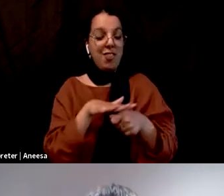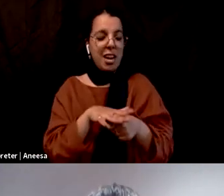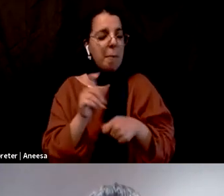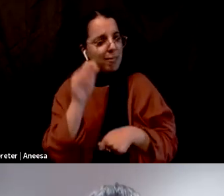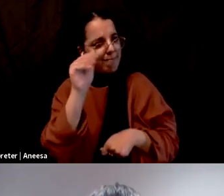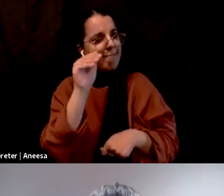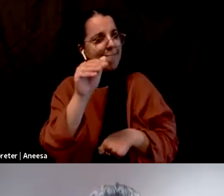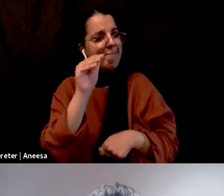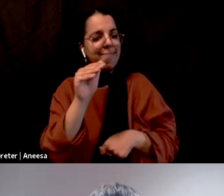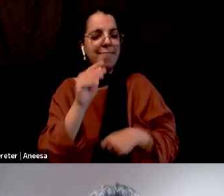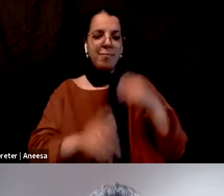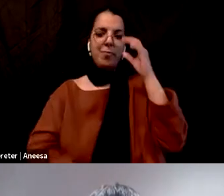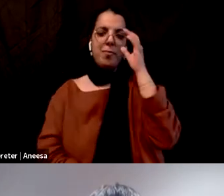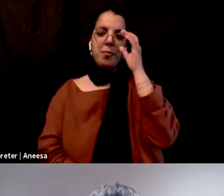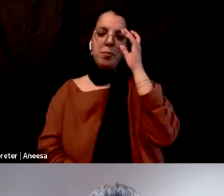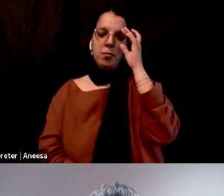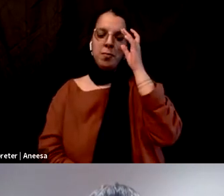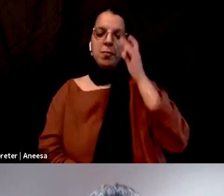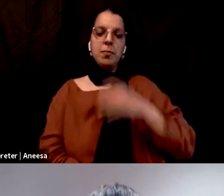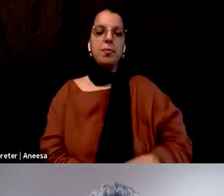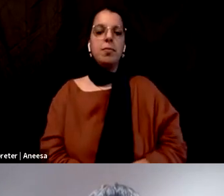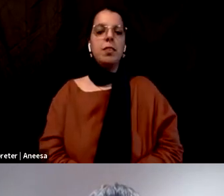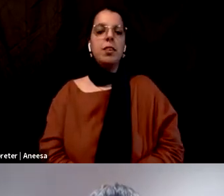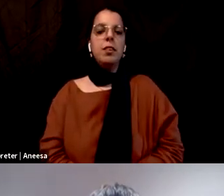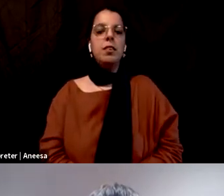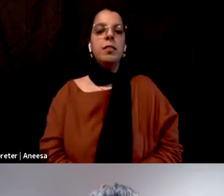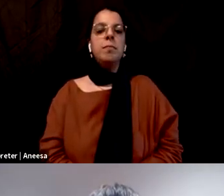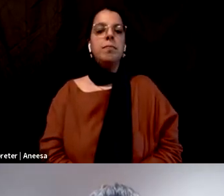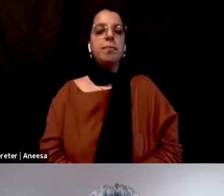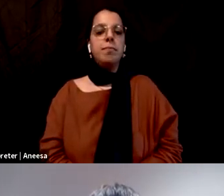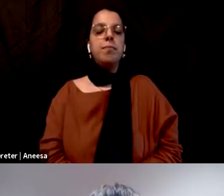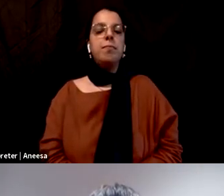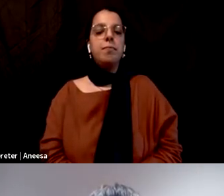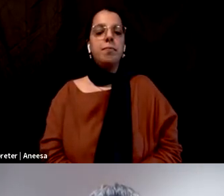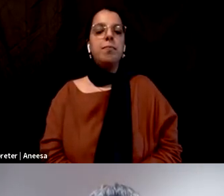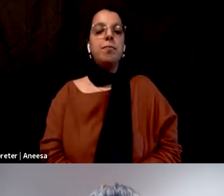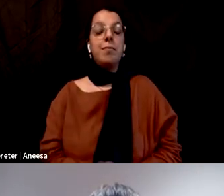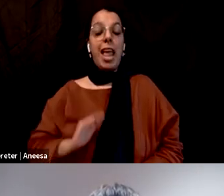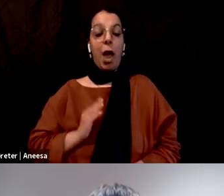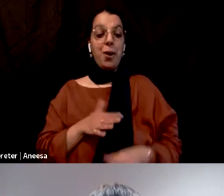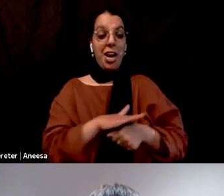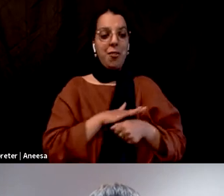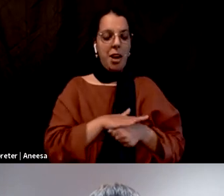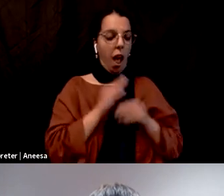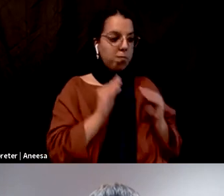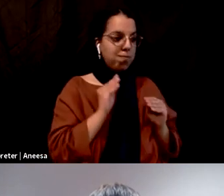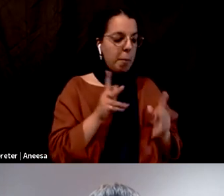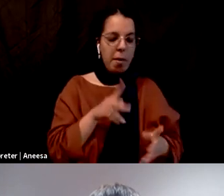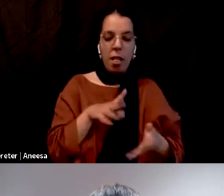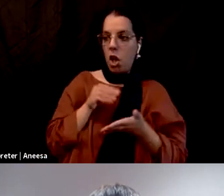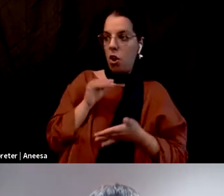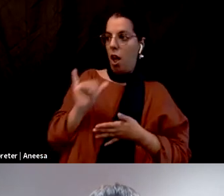know that the example that we have set in Alderville First Nation has now spilled out into